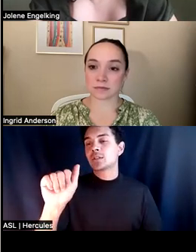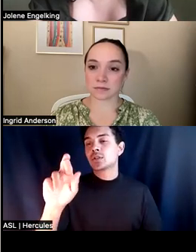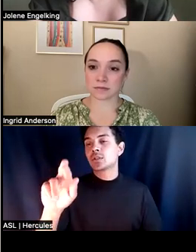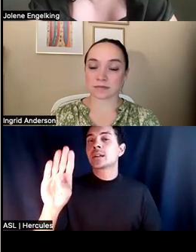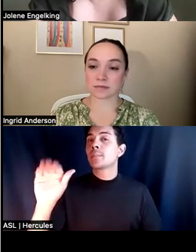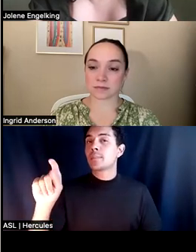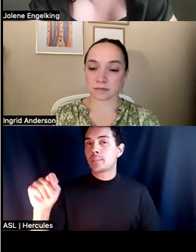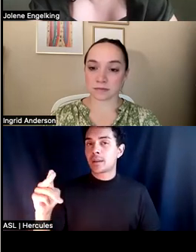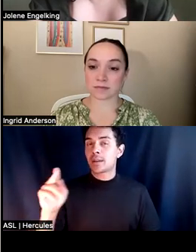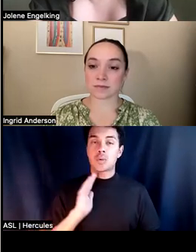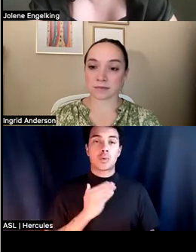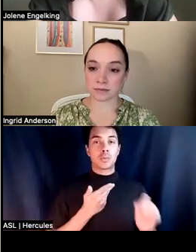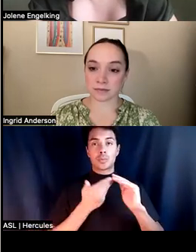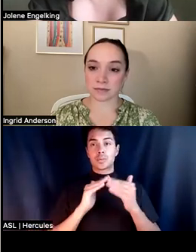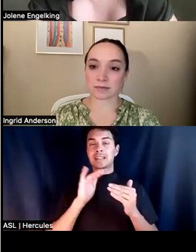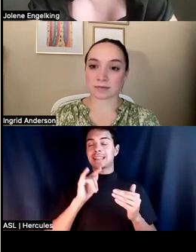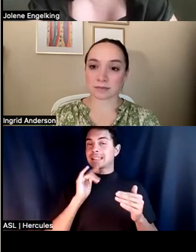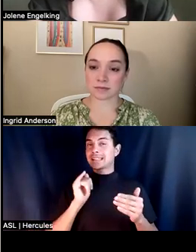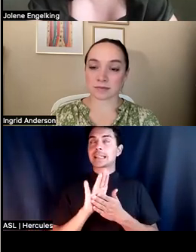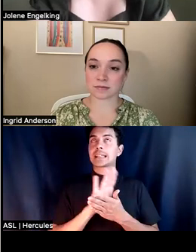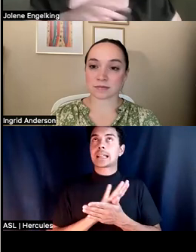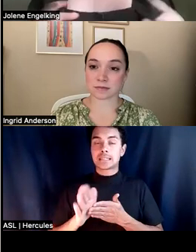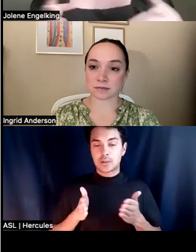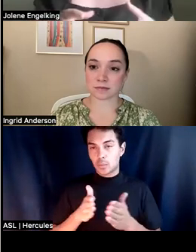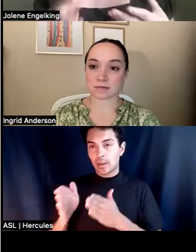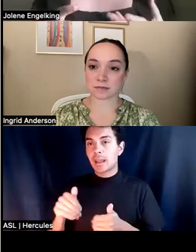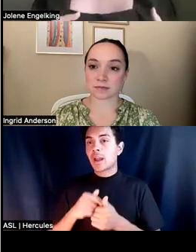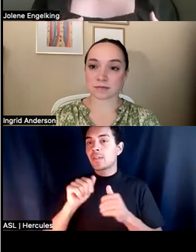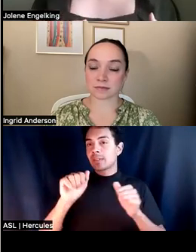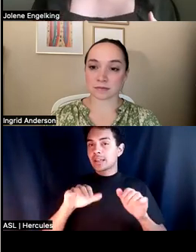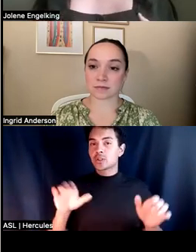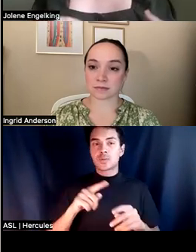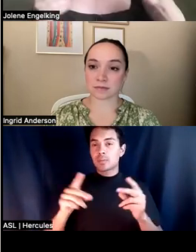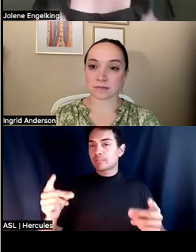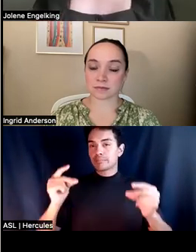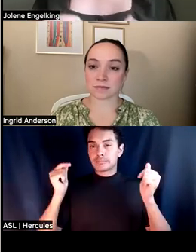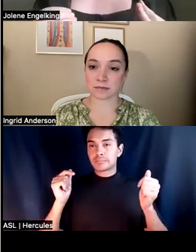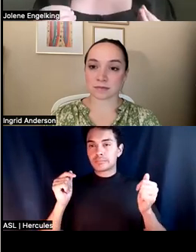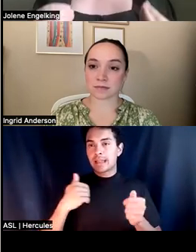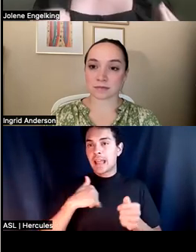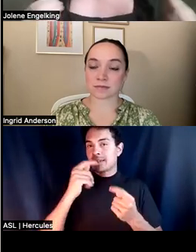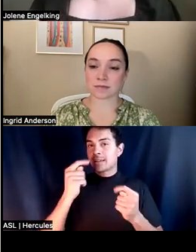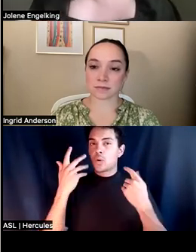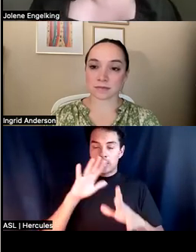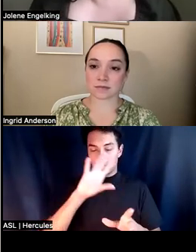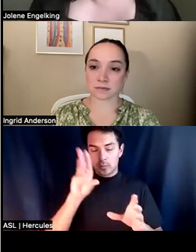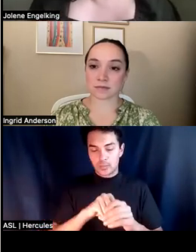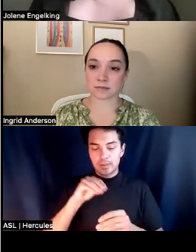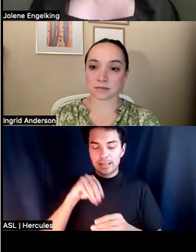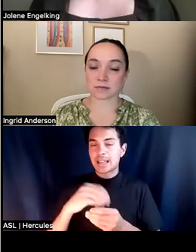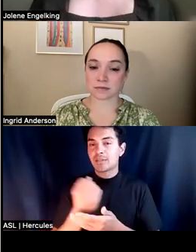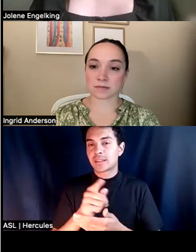is one of those cleansing ways. And how they're able to do that right from the onset and have it incorporated throughout everything that they